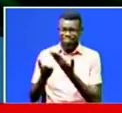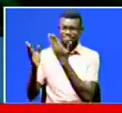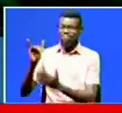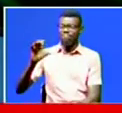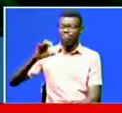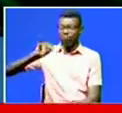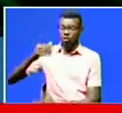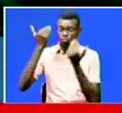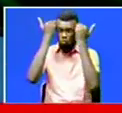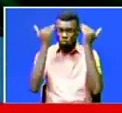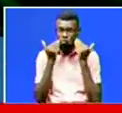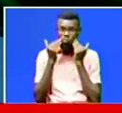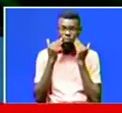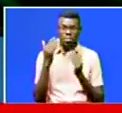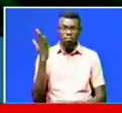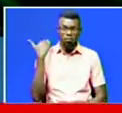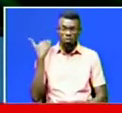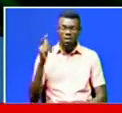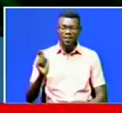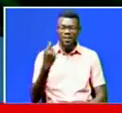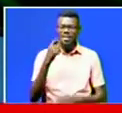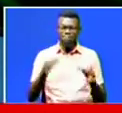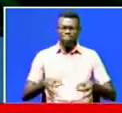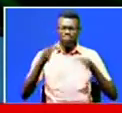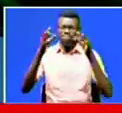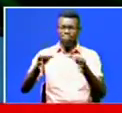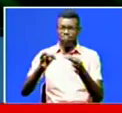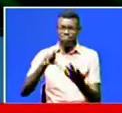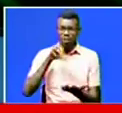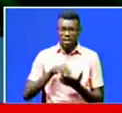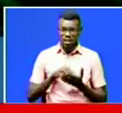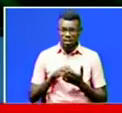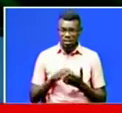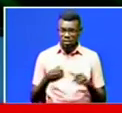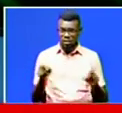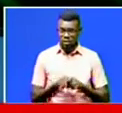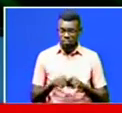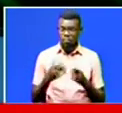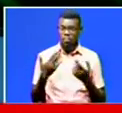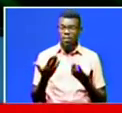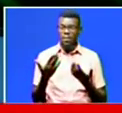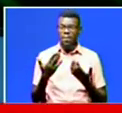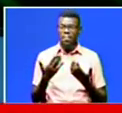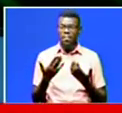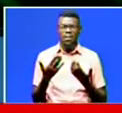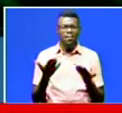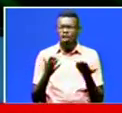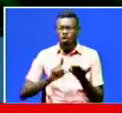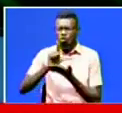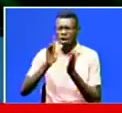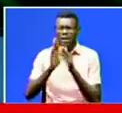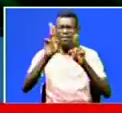On two occasions, Kenya sought a postponement of the case, which has caught the attention of both local and international